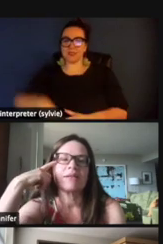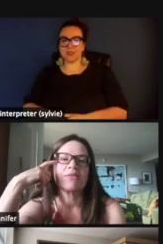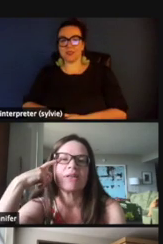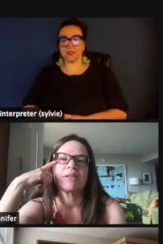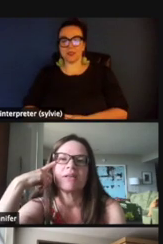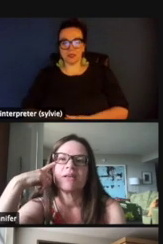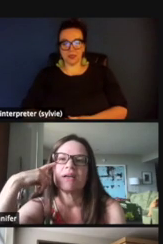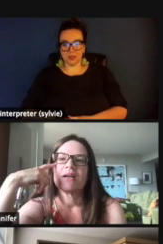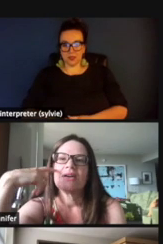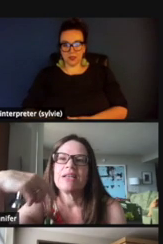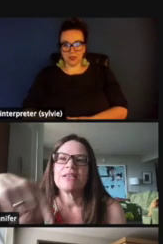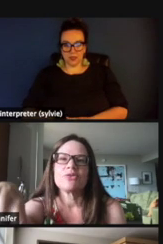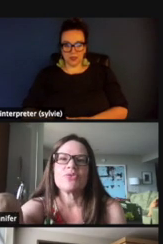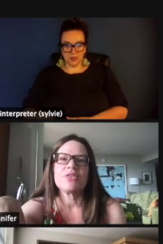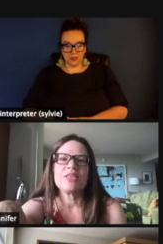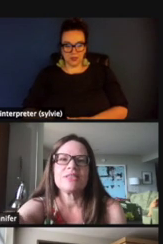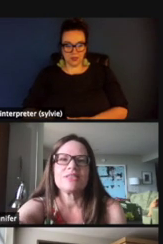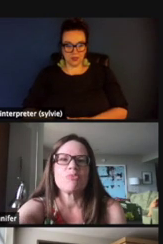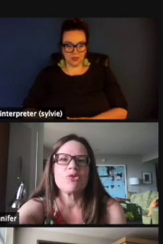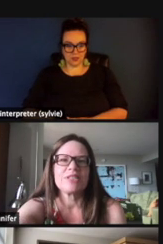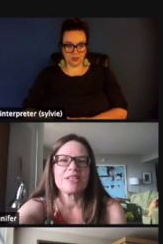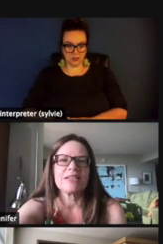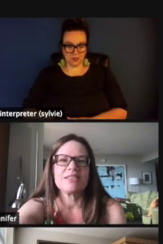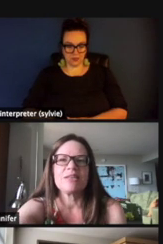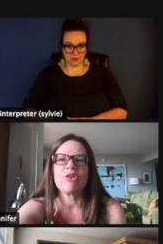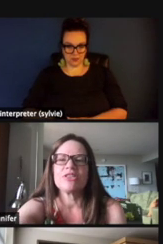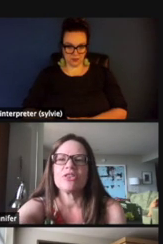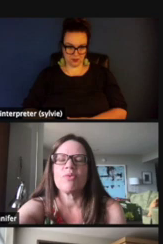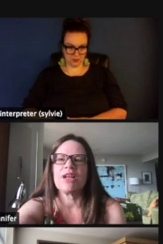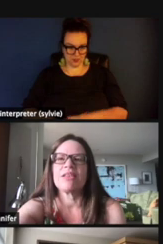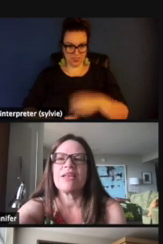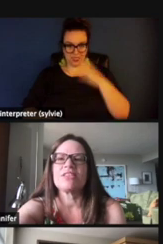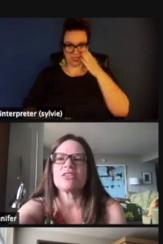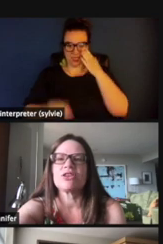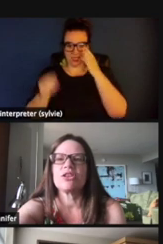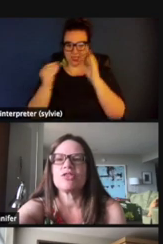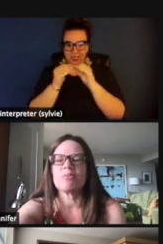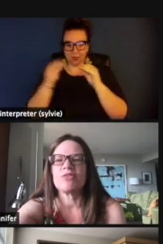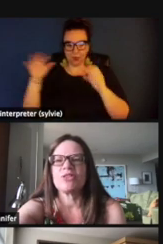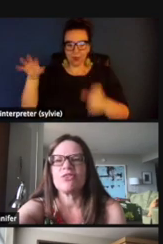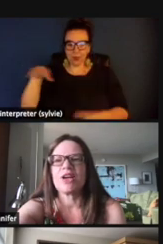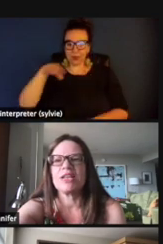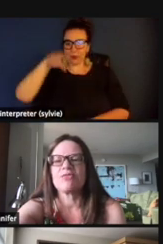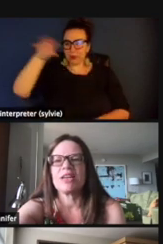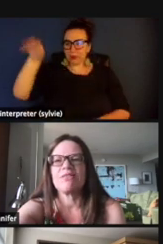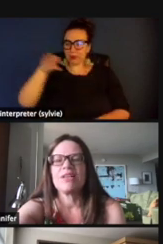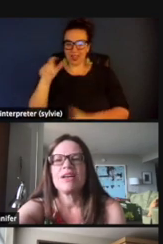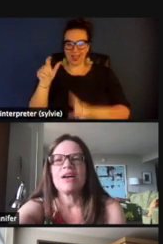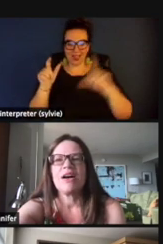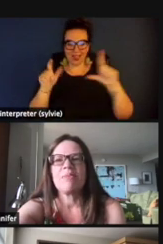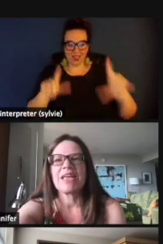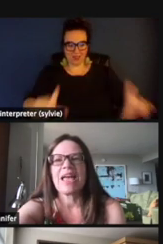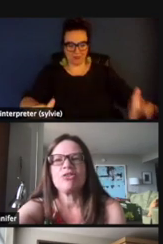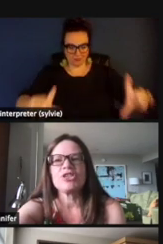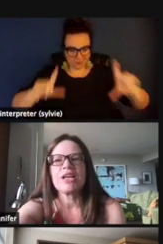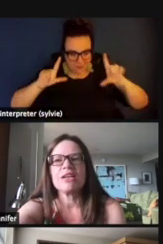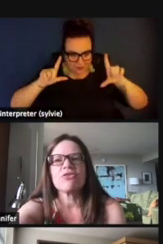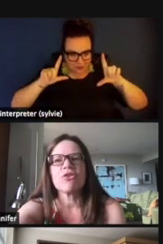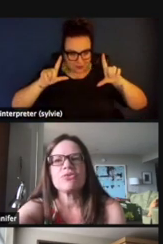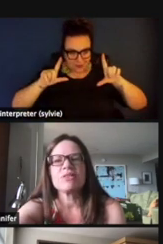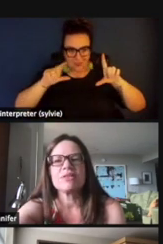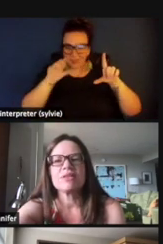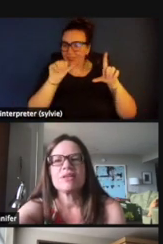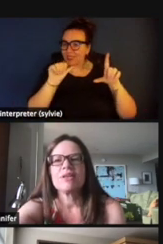Next slide, Greg. All right, so this is more kind of steam rising on the right and the left. This is a close-up of the different kinds of kind of like algae